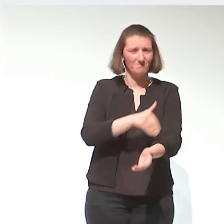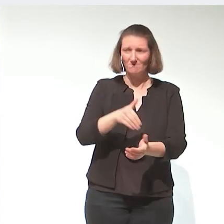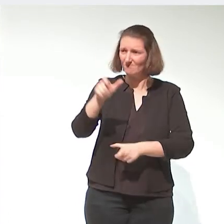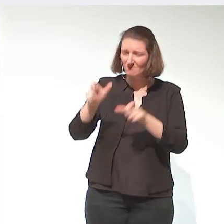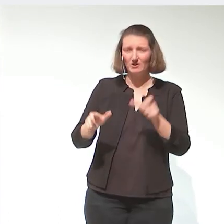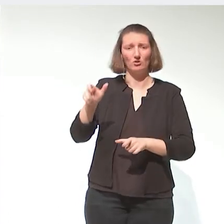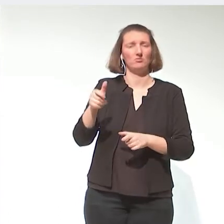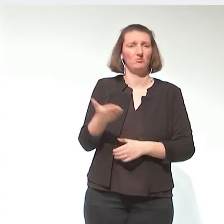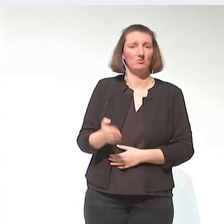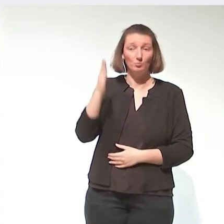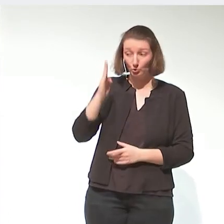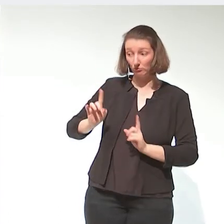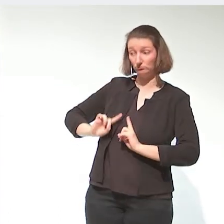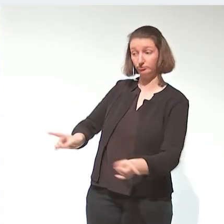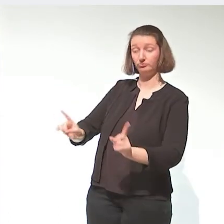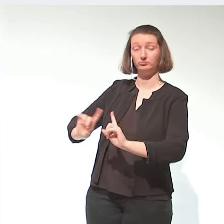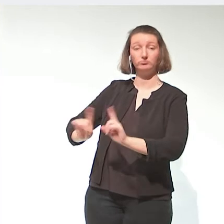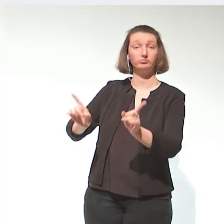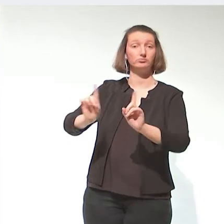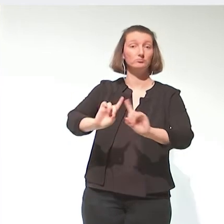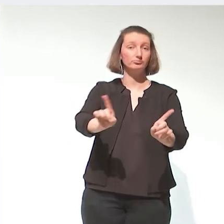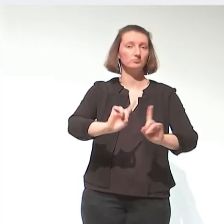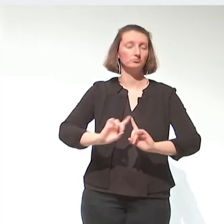That's why we consider